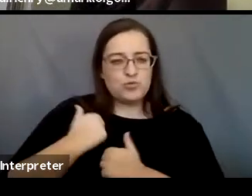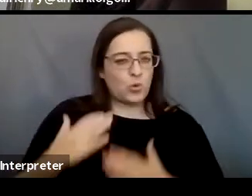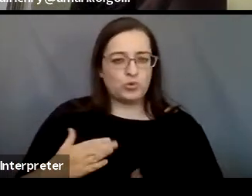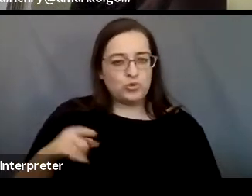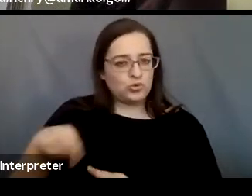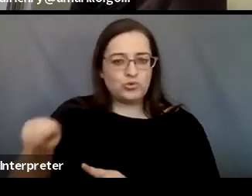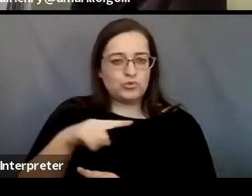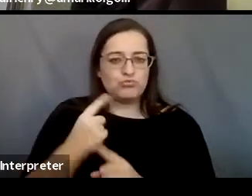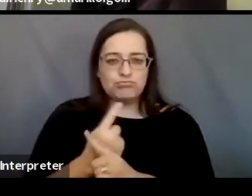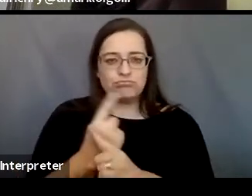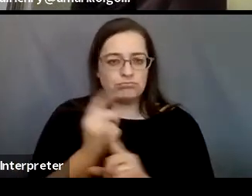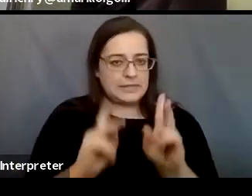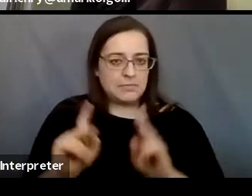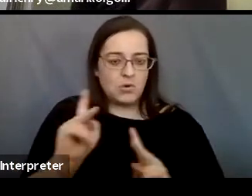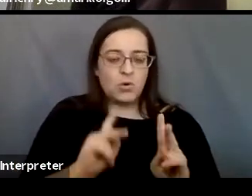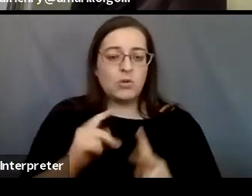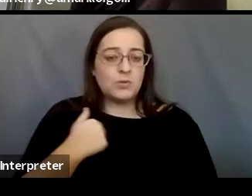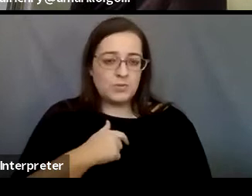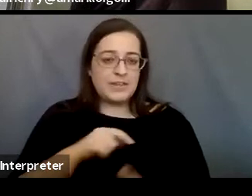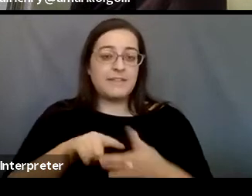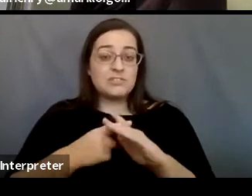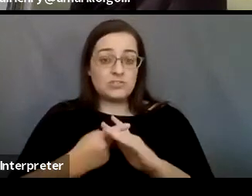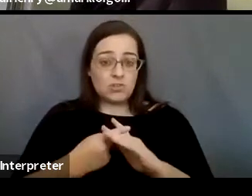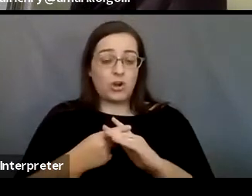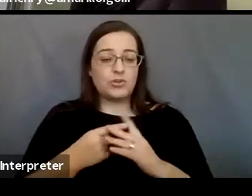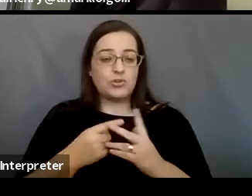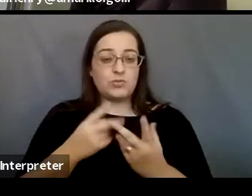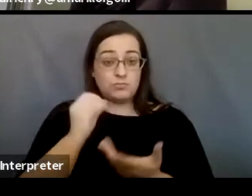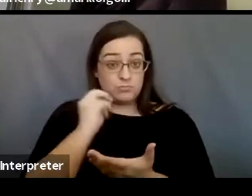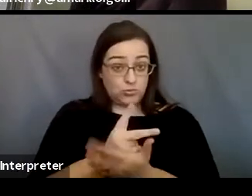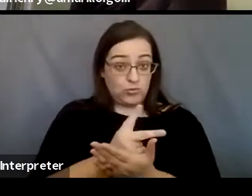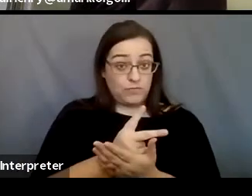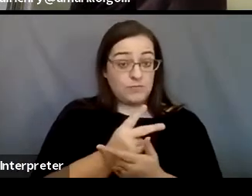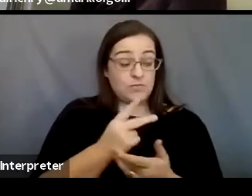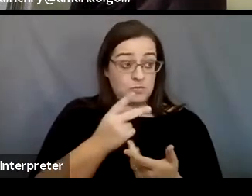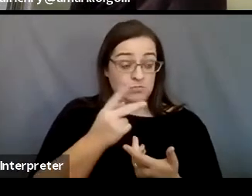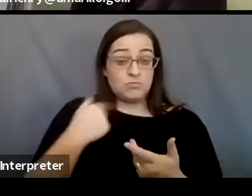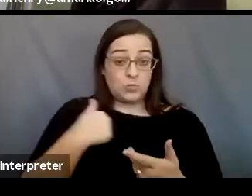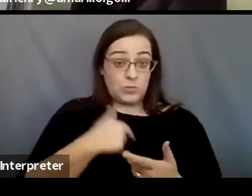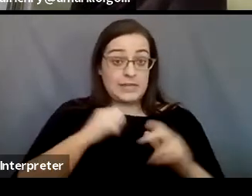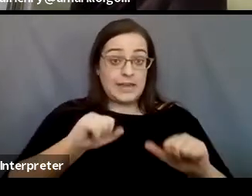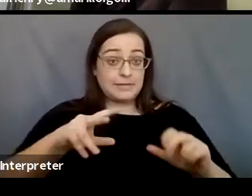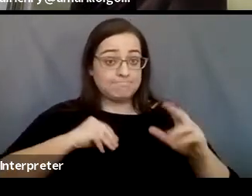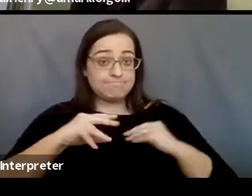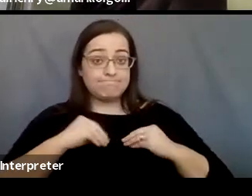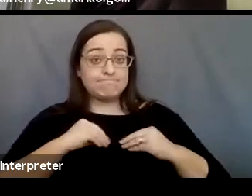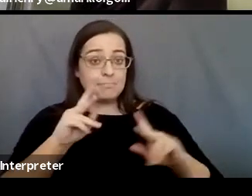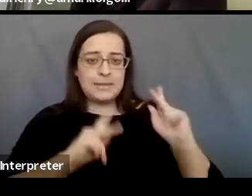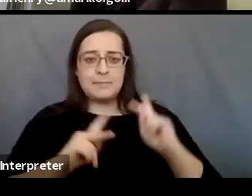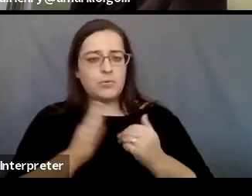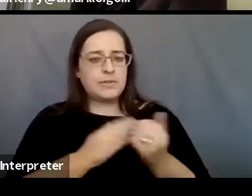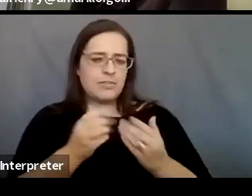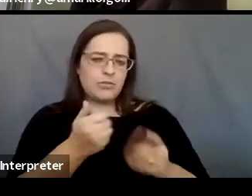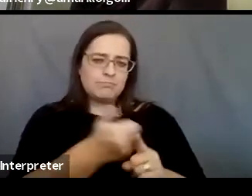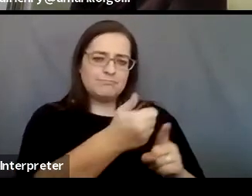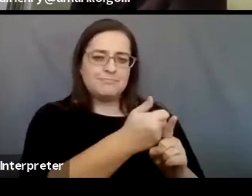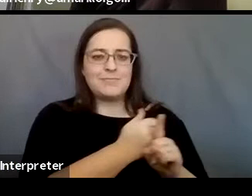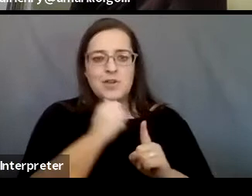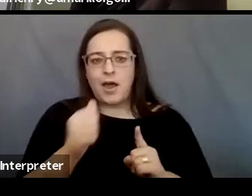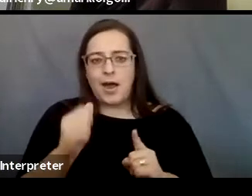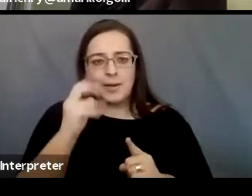couple of weeks ago, we have we got approval to allow us to take care of non-veterans and assist the